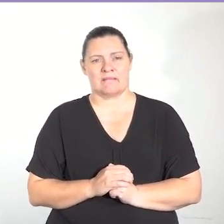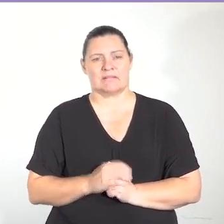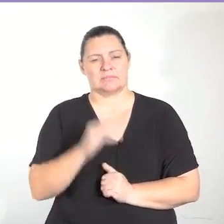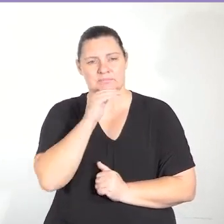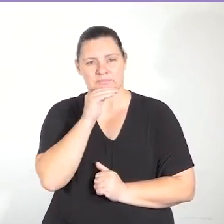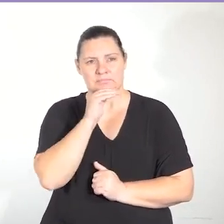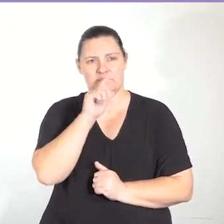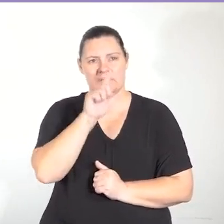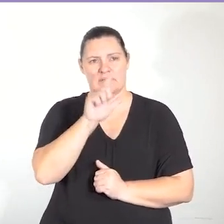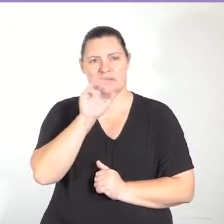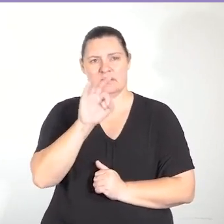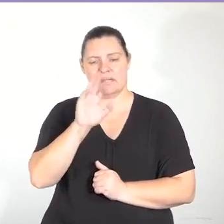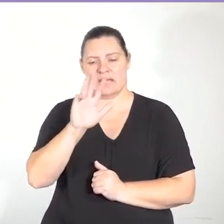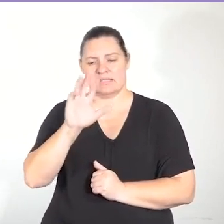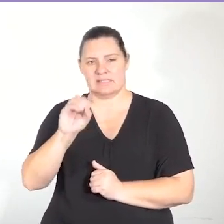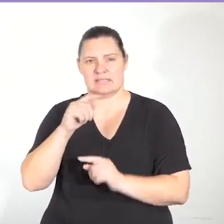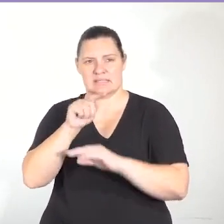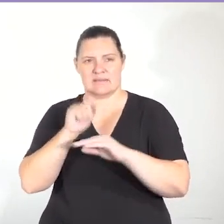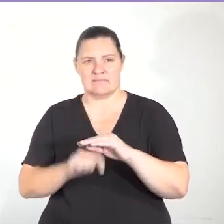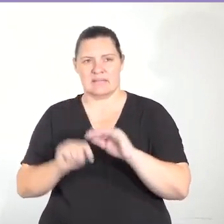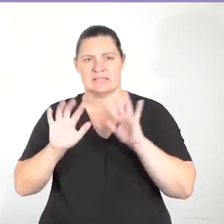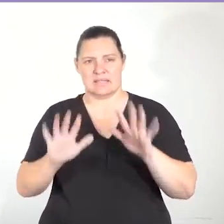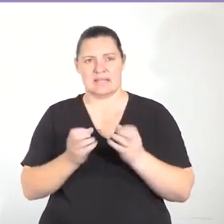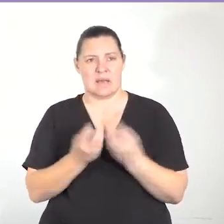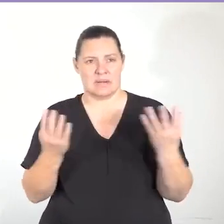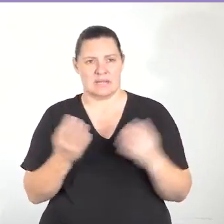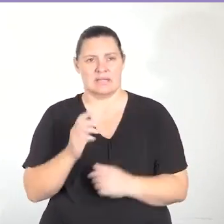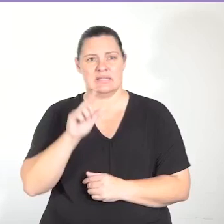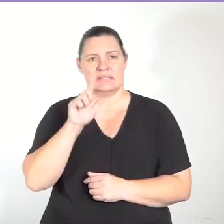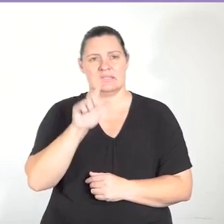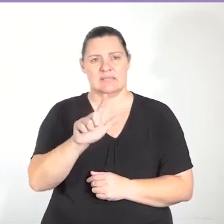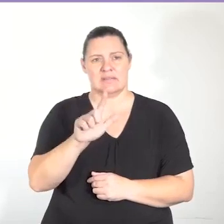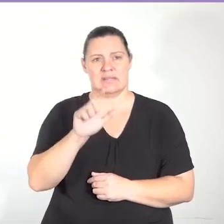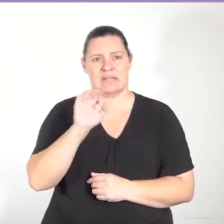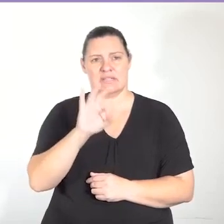0. That means that 7,390 divided by 10 is